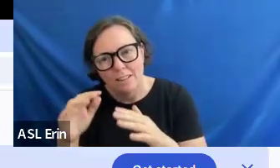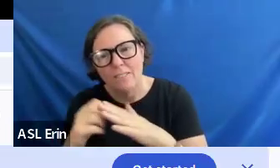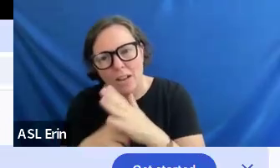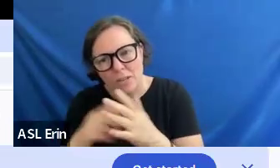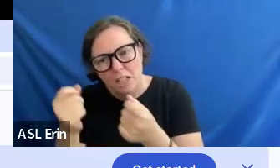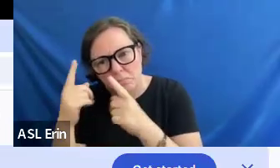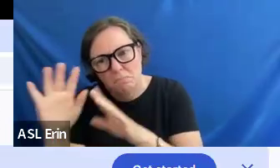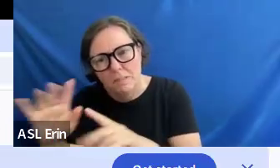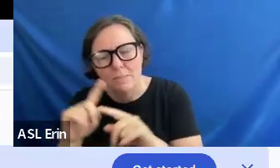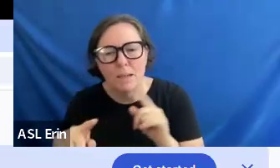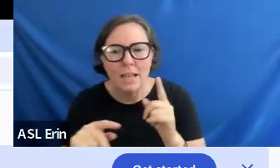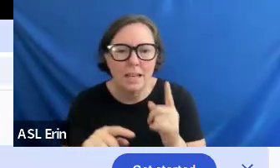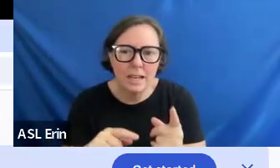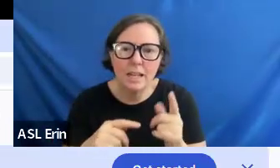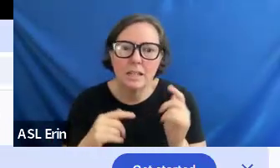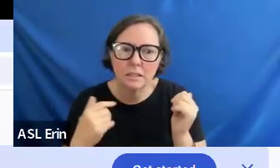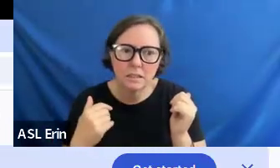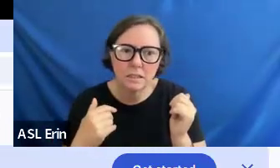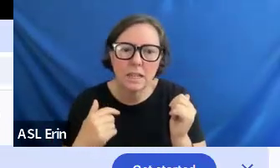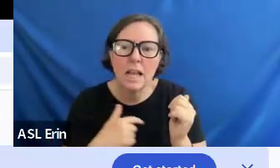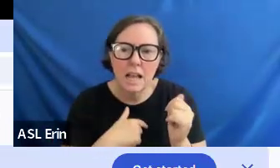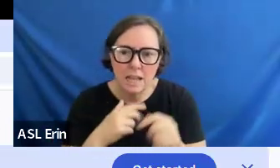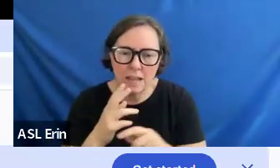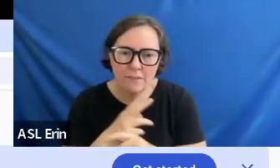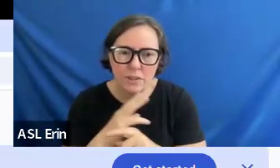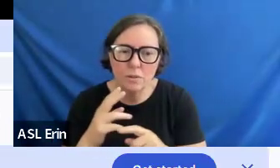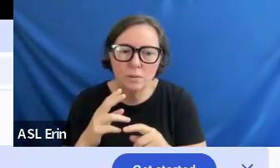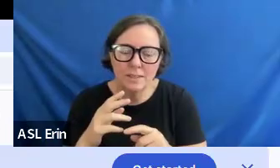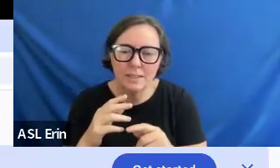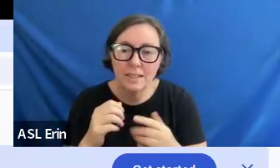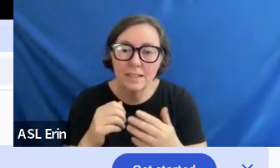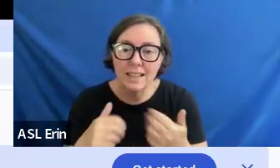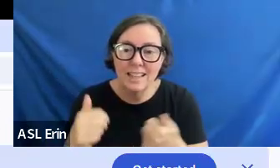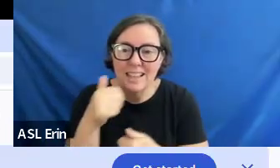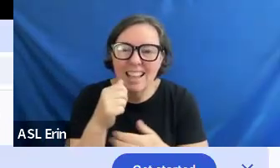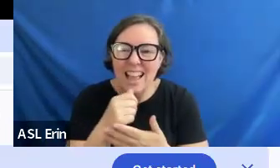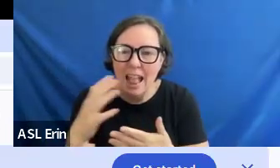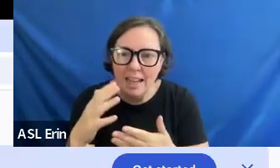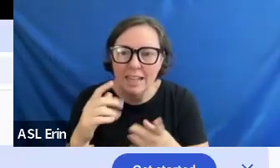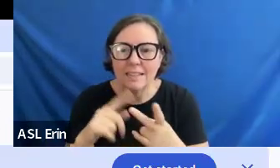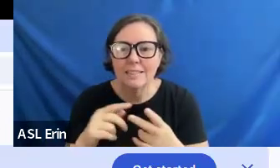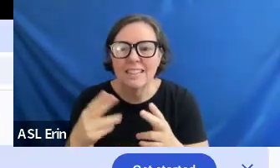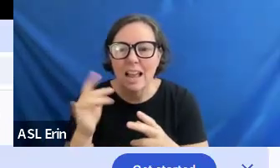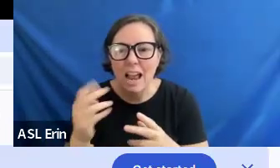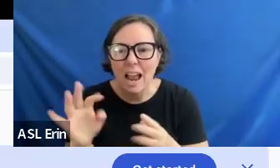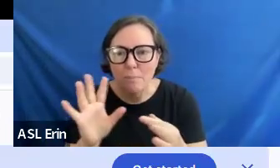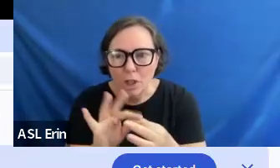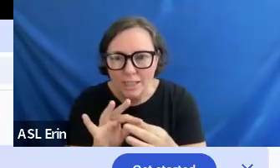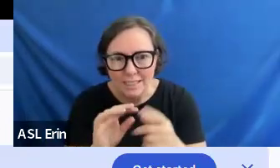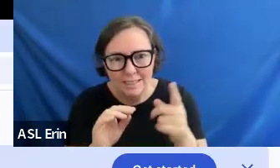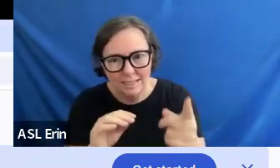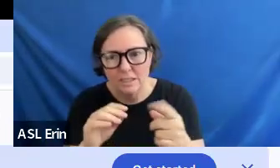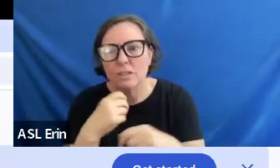So I. I used headings and hyperlinks in Google Docs just to create this